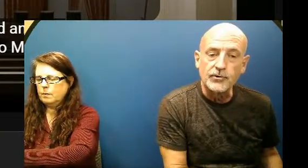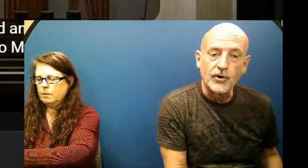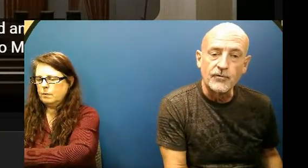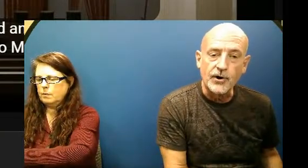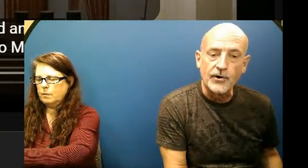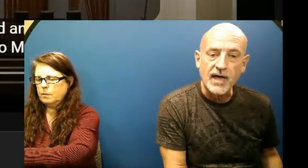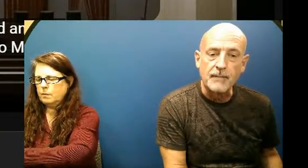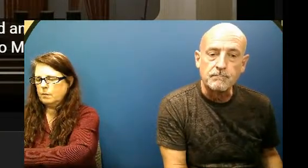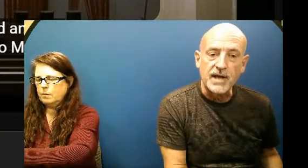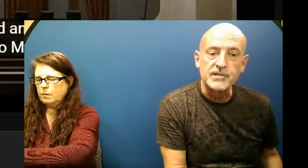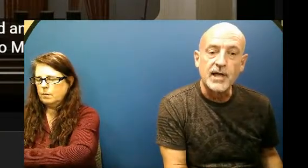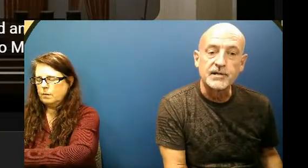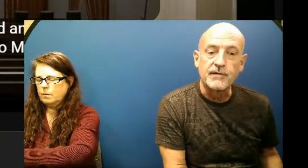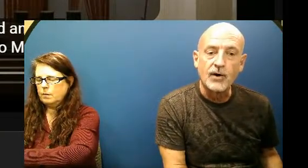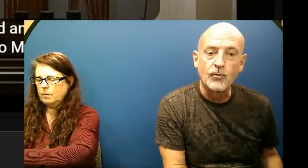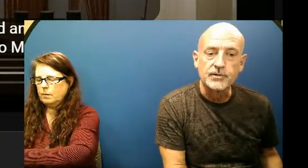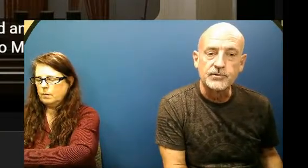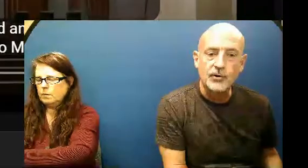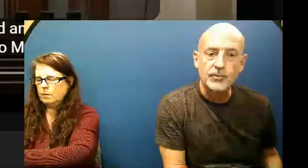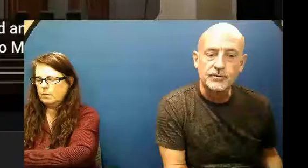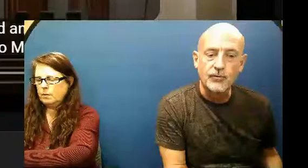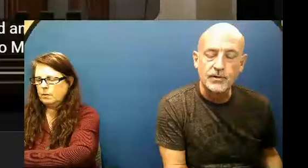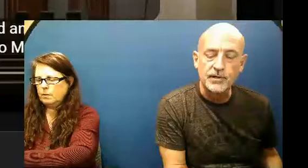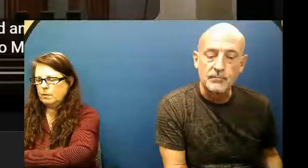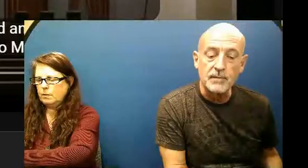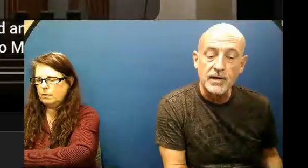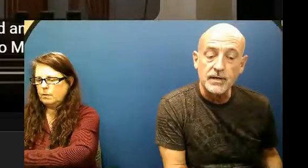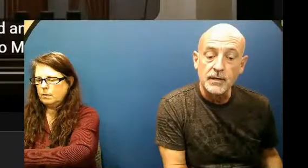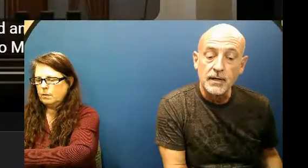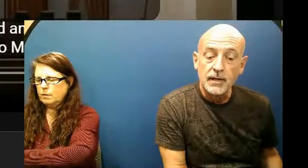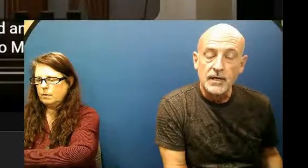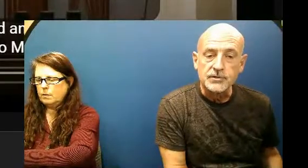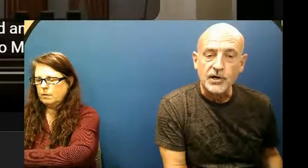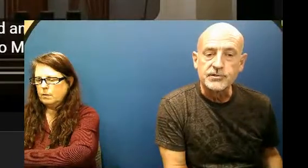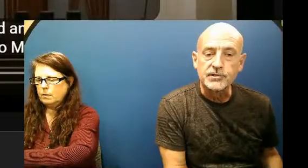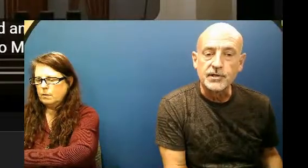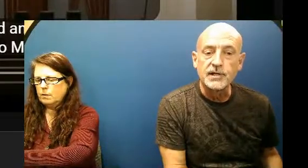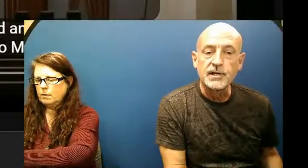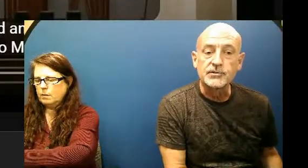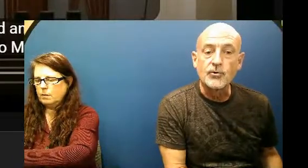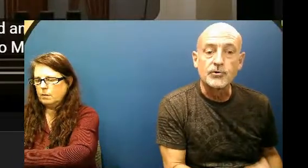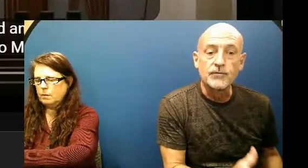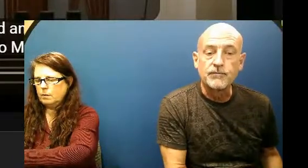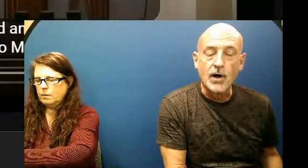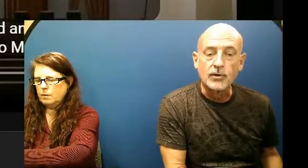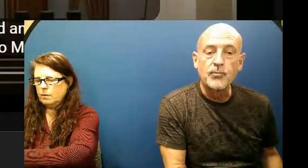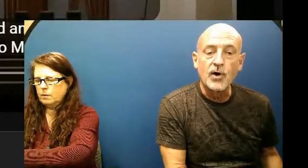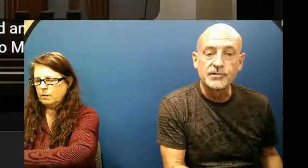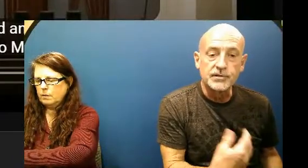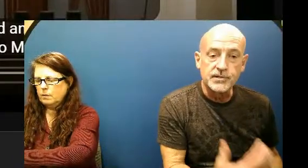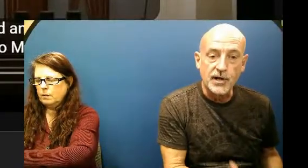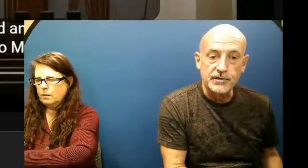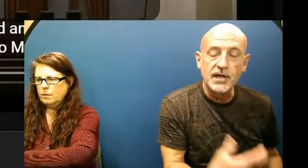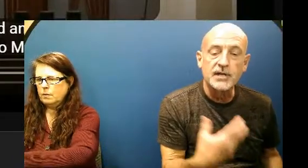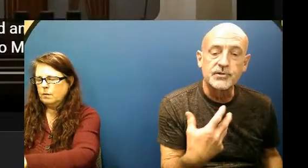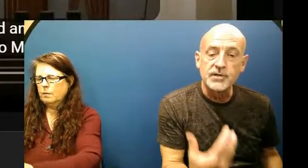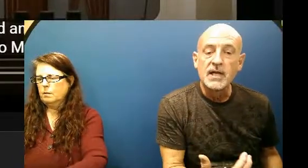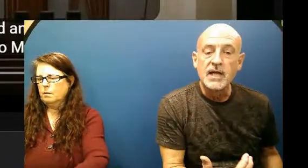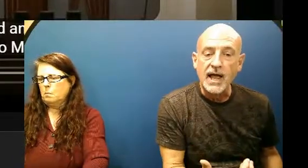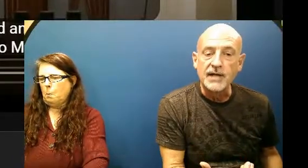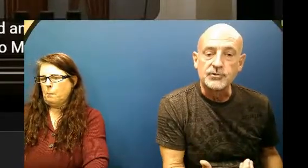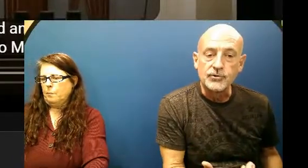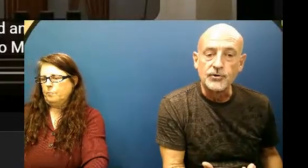we don't overturn that baseline of how we interpret the 14th Amendment, Justice Scalia is going to follow precedent, stare